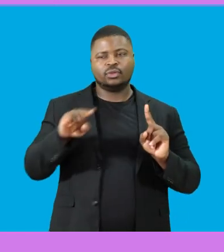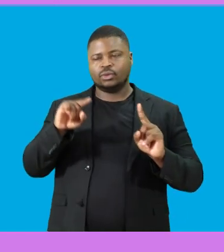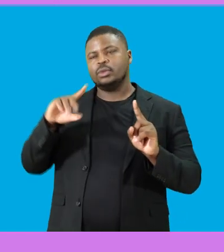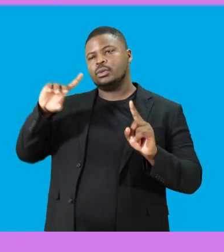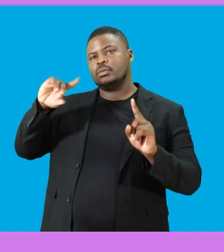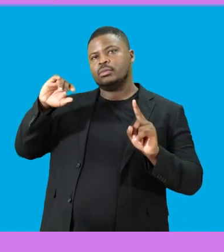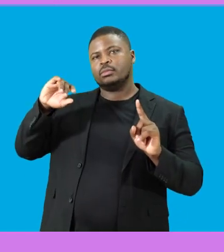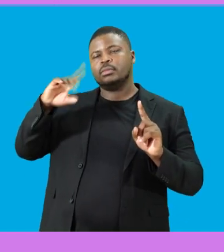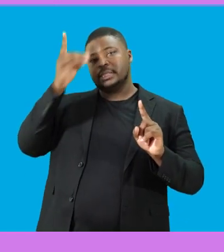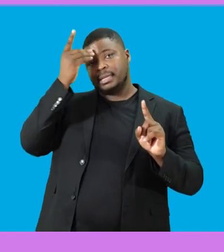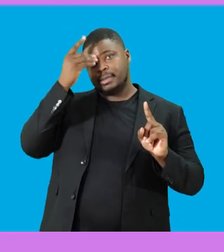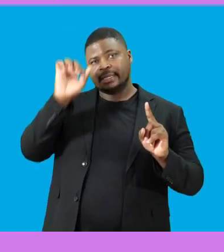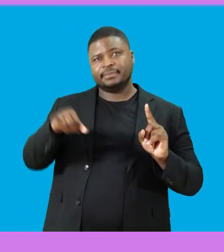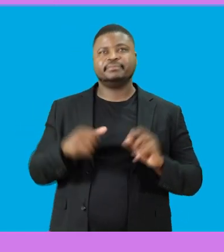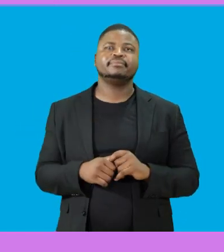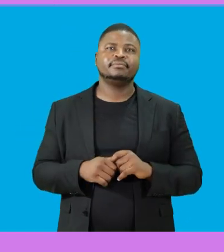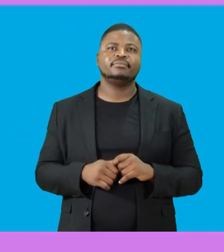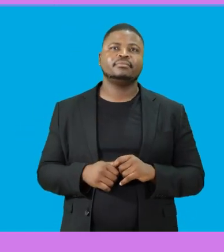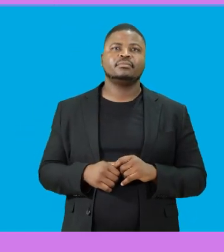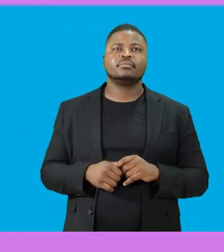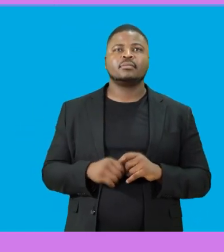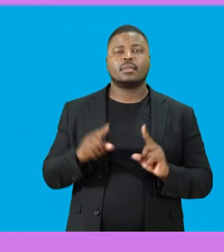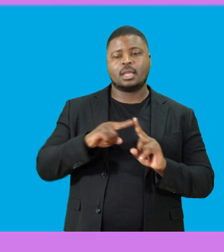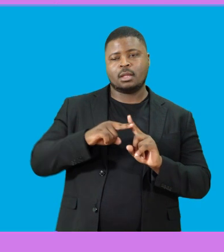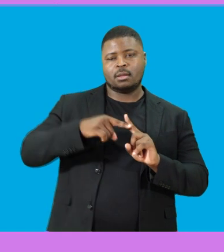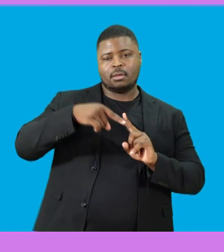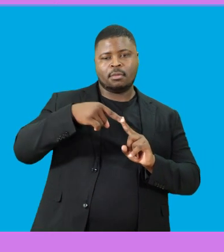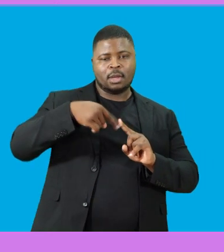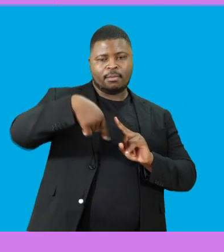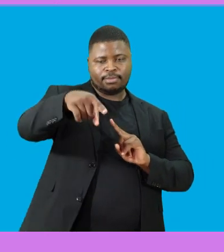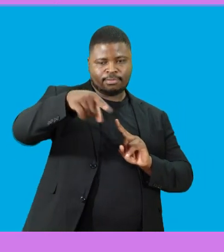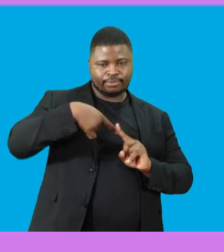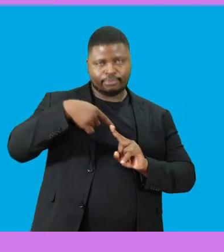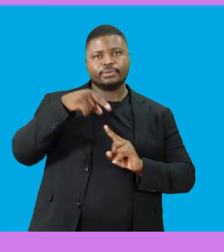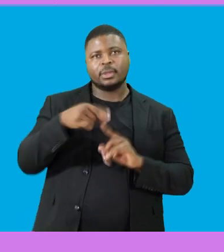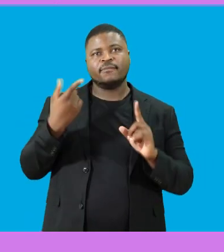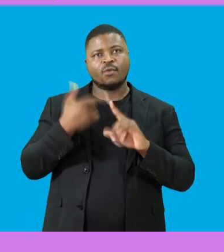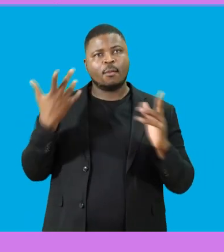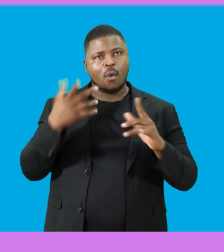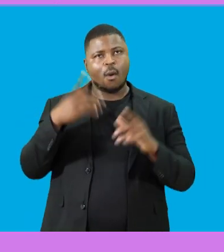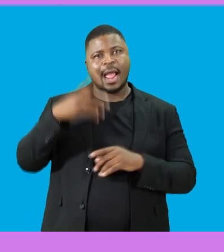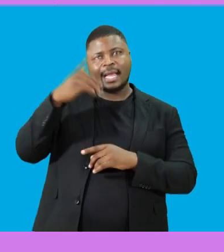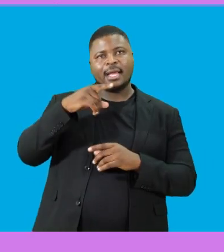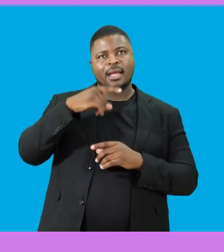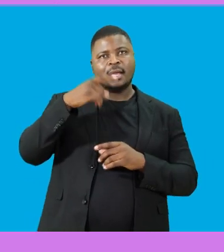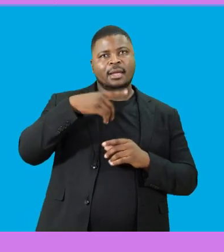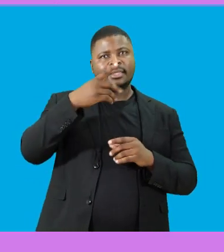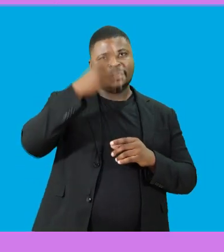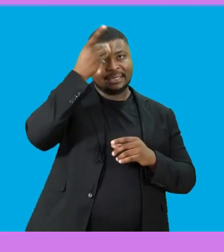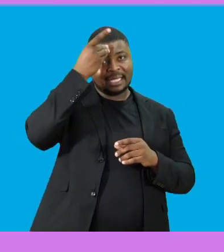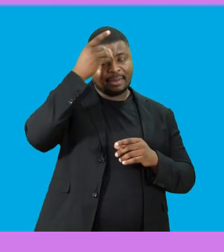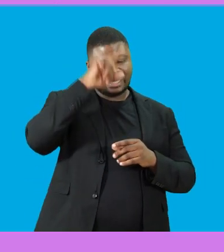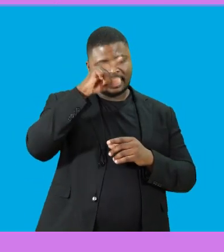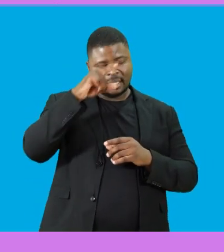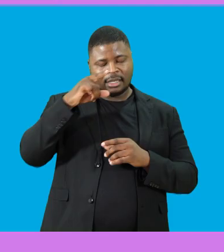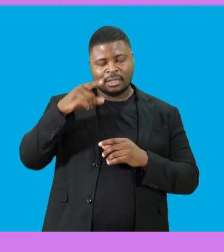B says, how much is a return trip for an adult from Johannesburg to Cape Town? Return trip, what does a return trip